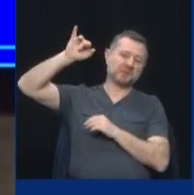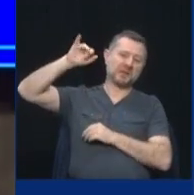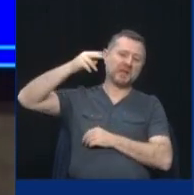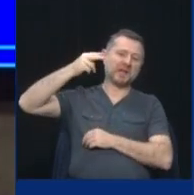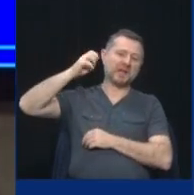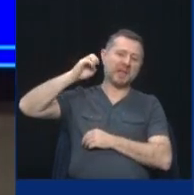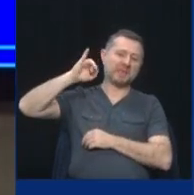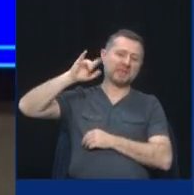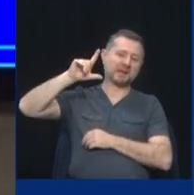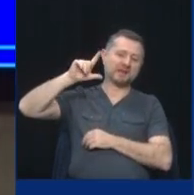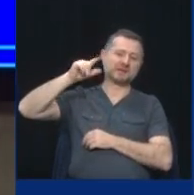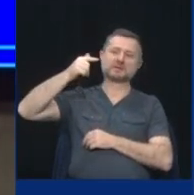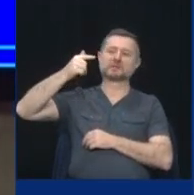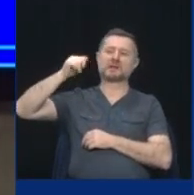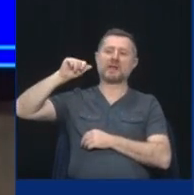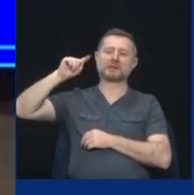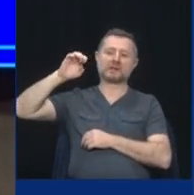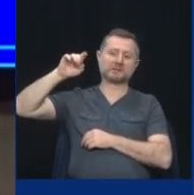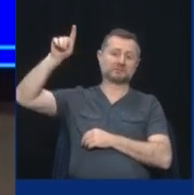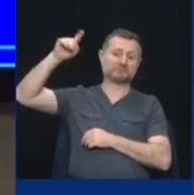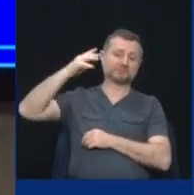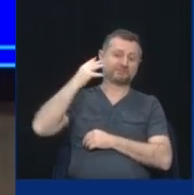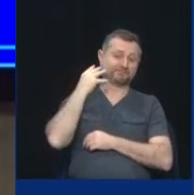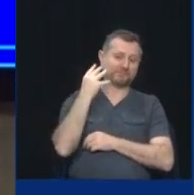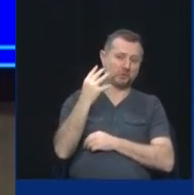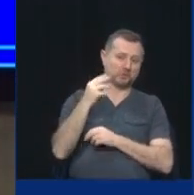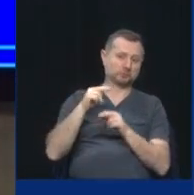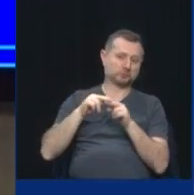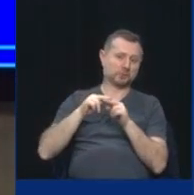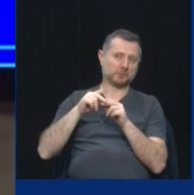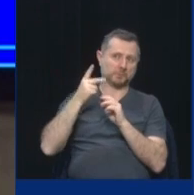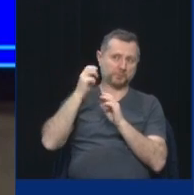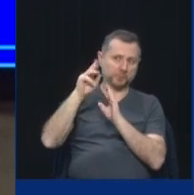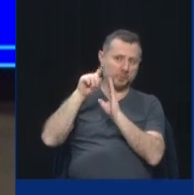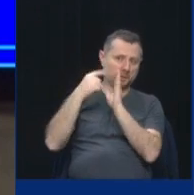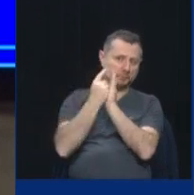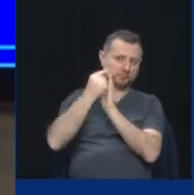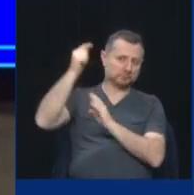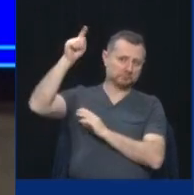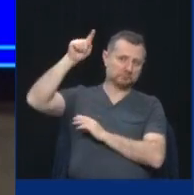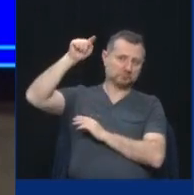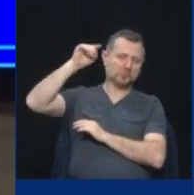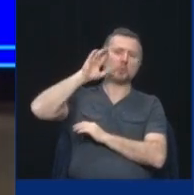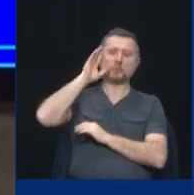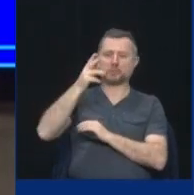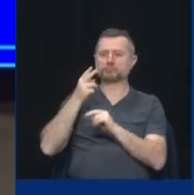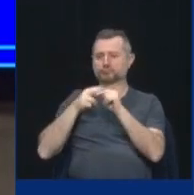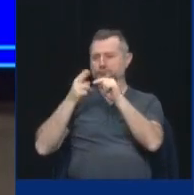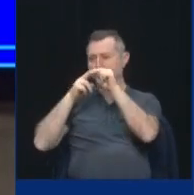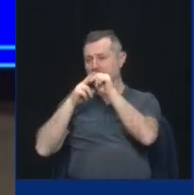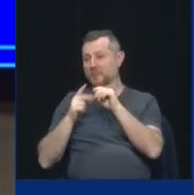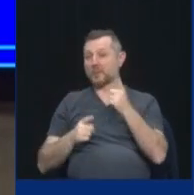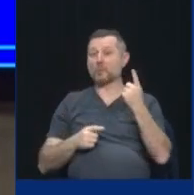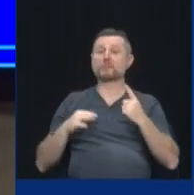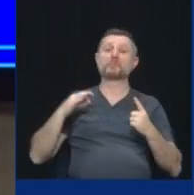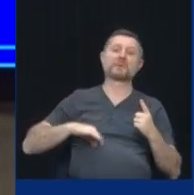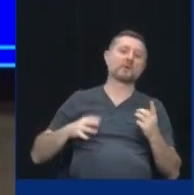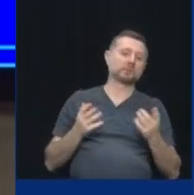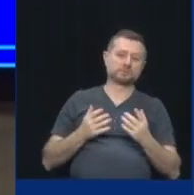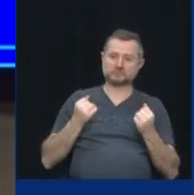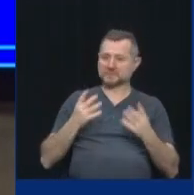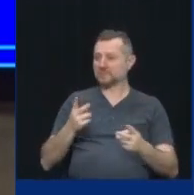of incremental capacity for Long Island Railroad. And the other great benefit, which not everyone thinks about, but the governor